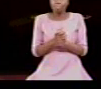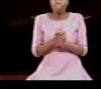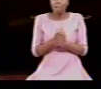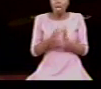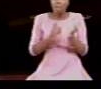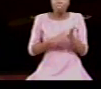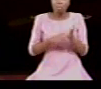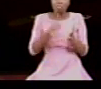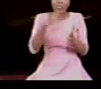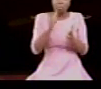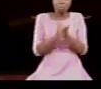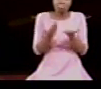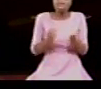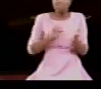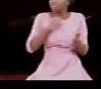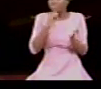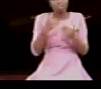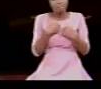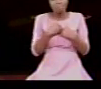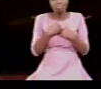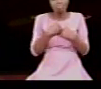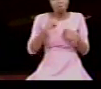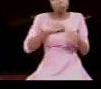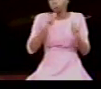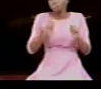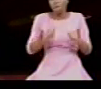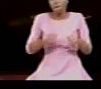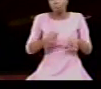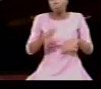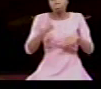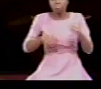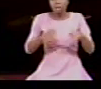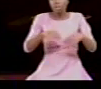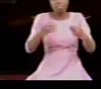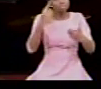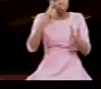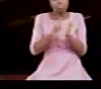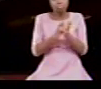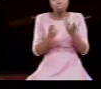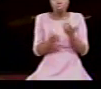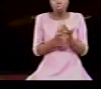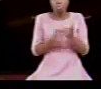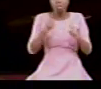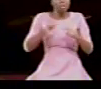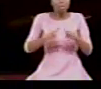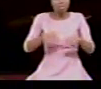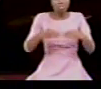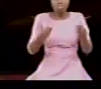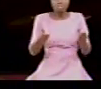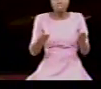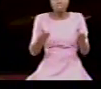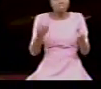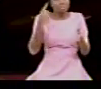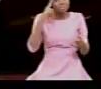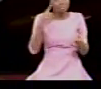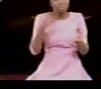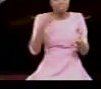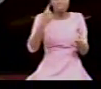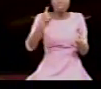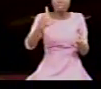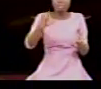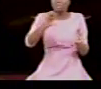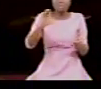Sometimes you say that I don't have. I can't give for the treat. I can't give for GCK. I can't give for DLCC.